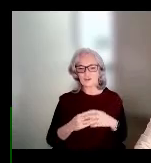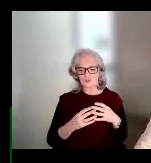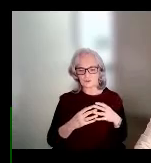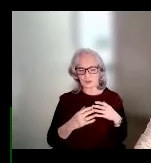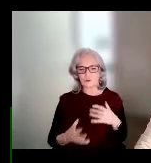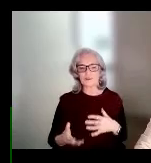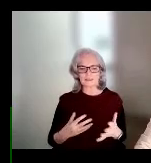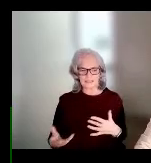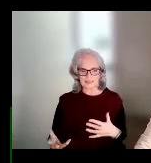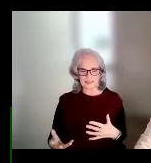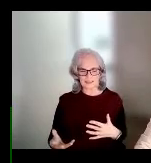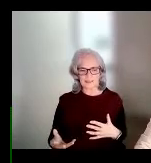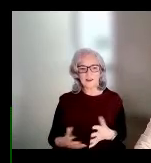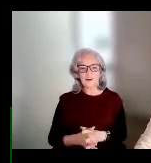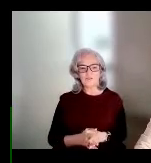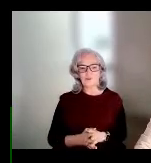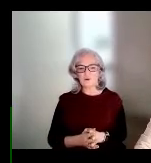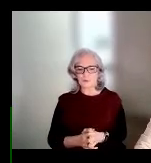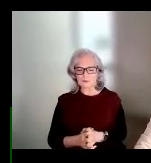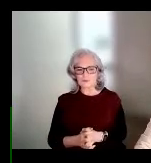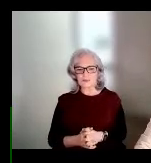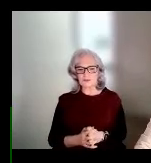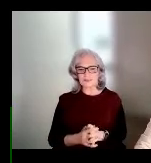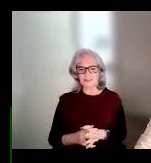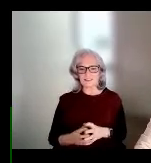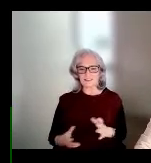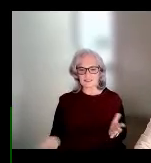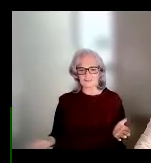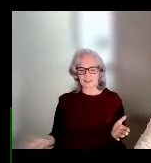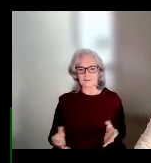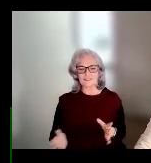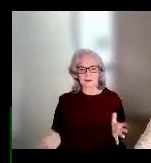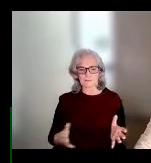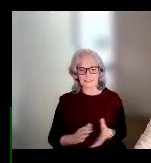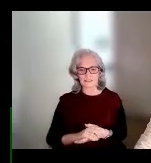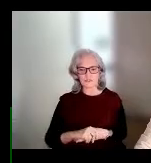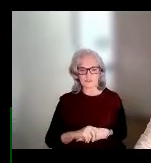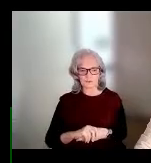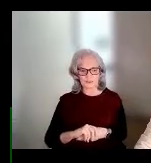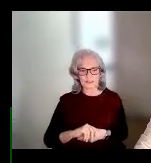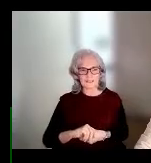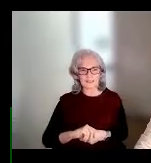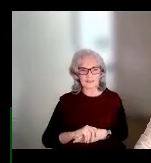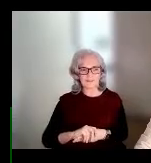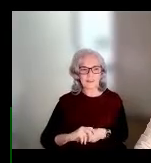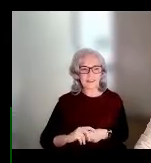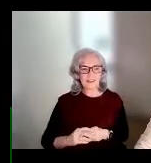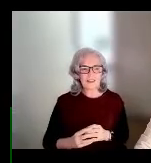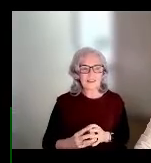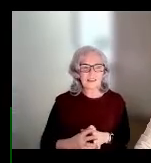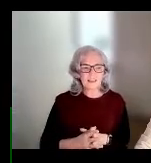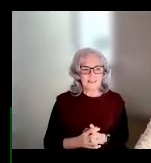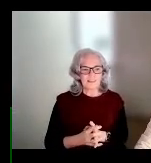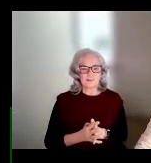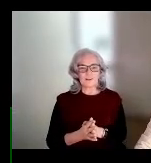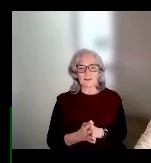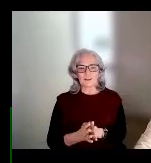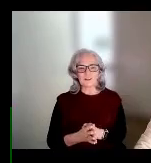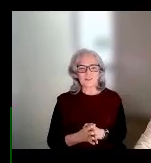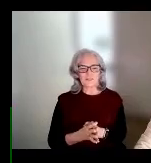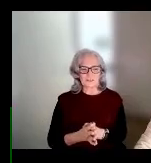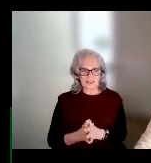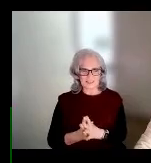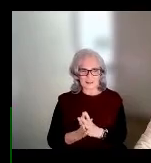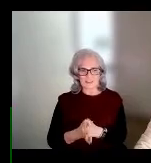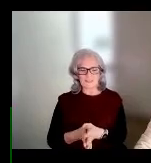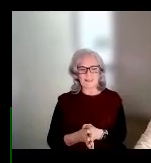clinic to coordinate care for people with MND and their families coming into the clinic. So